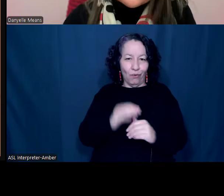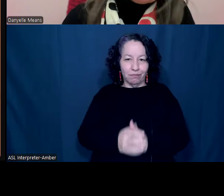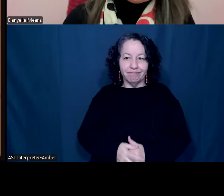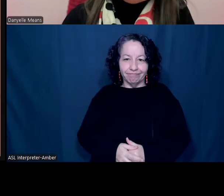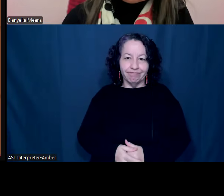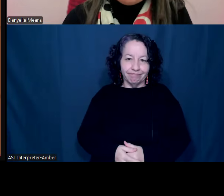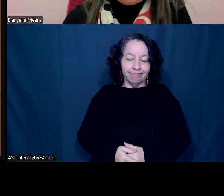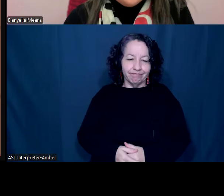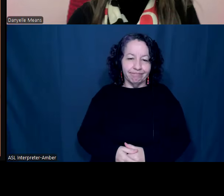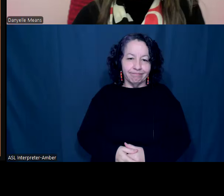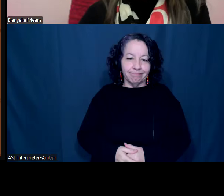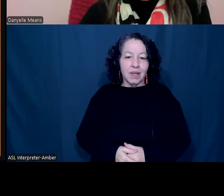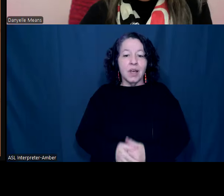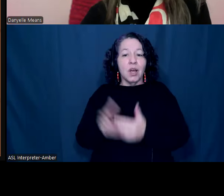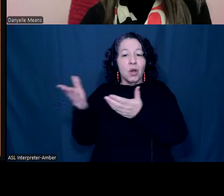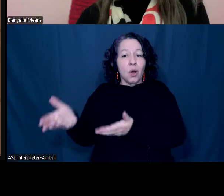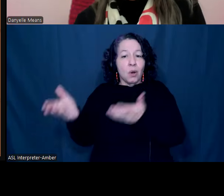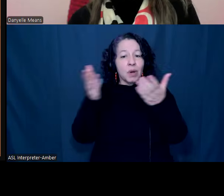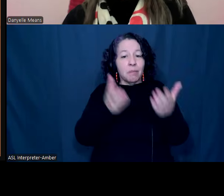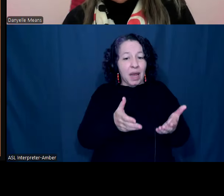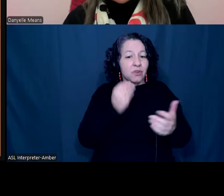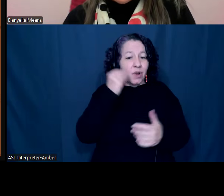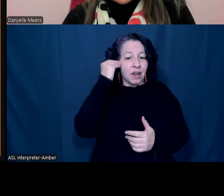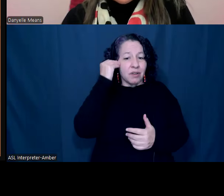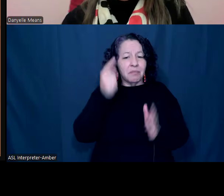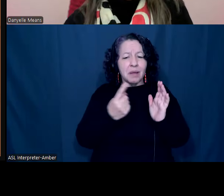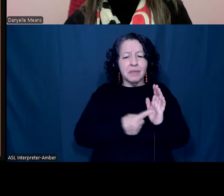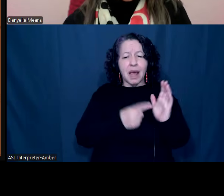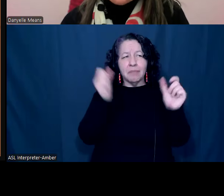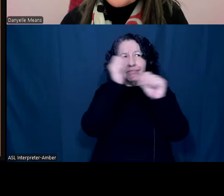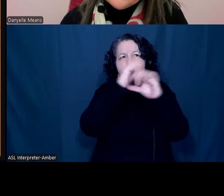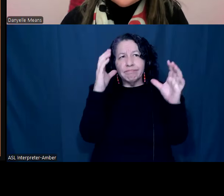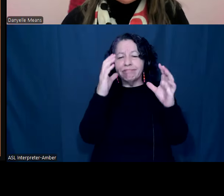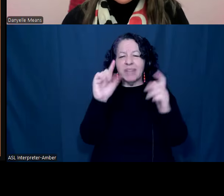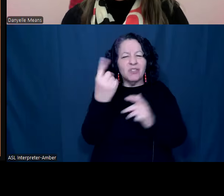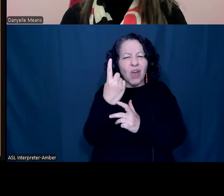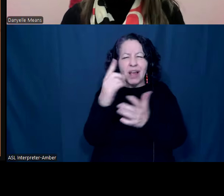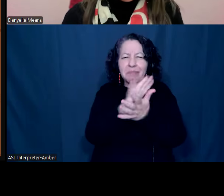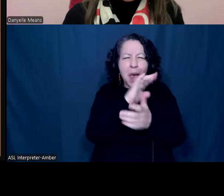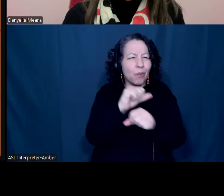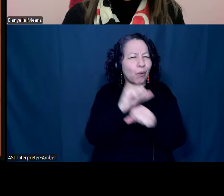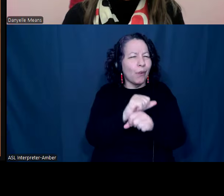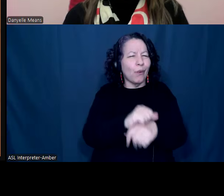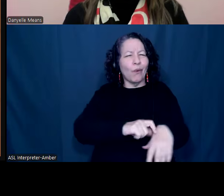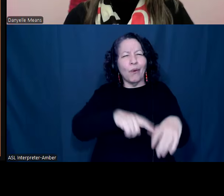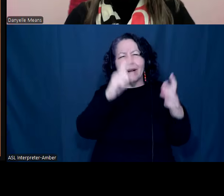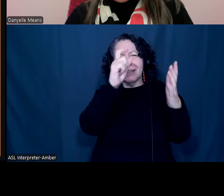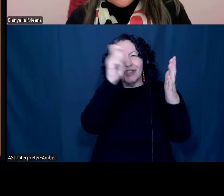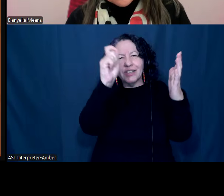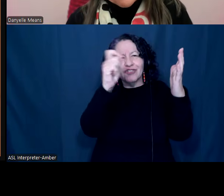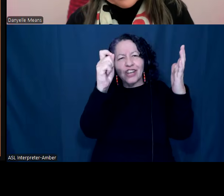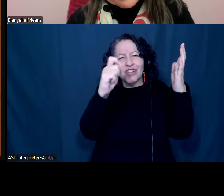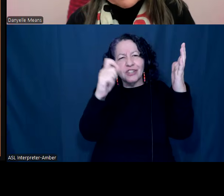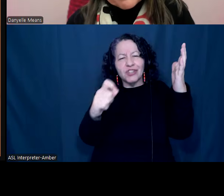Repatriation is sometimes imagined as a transaction. Paperwork completed, items transferred,